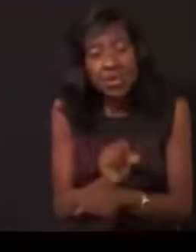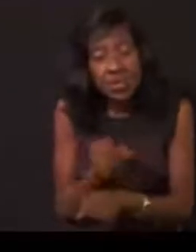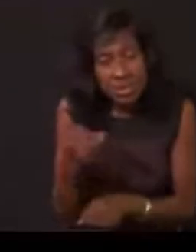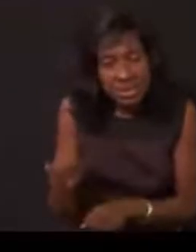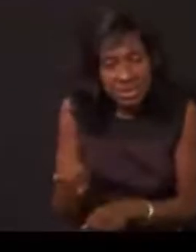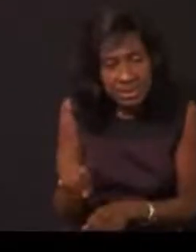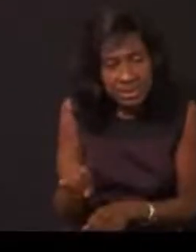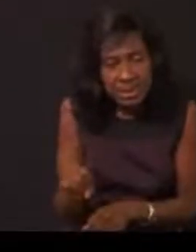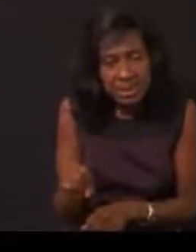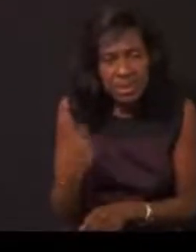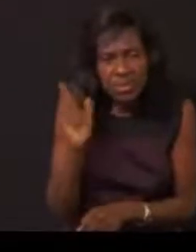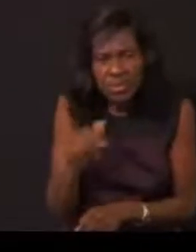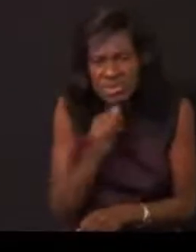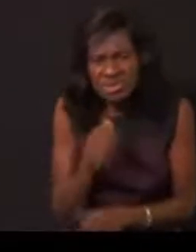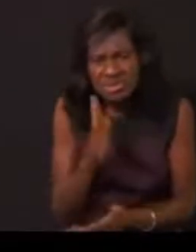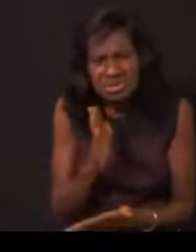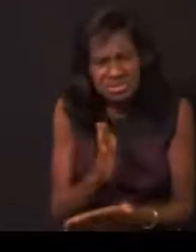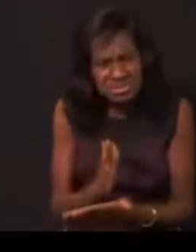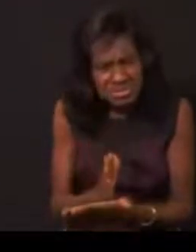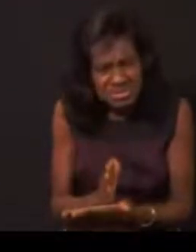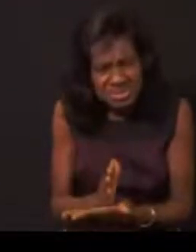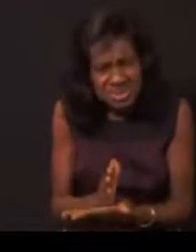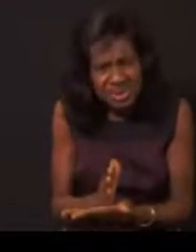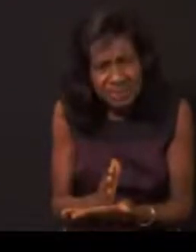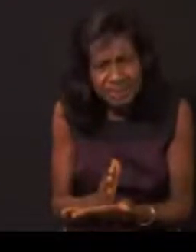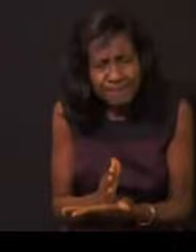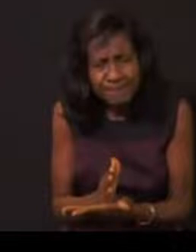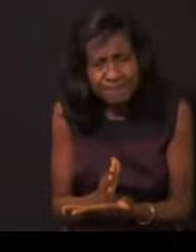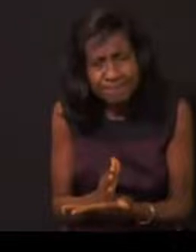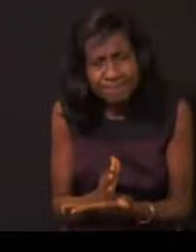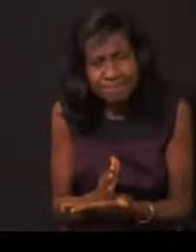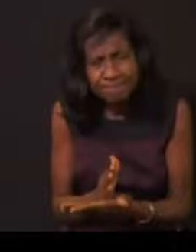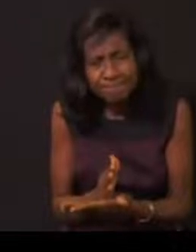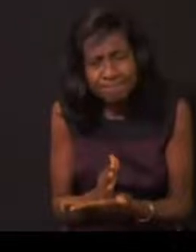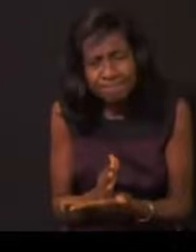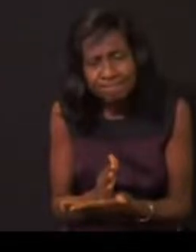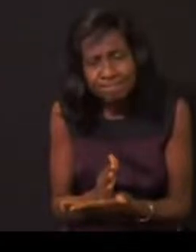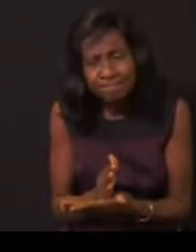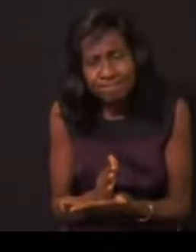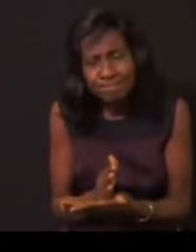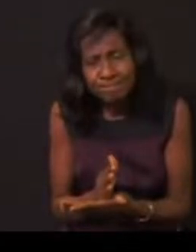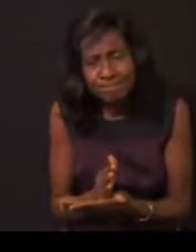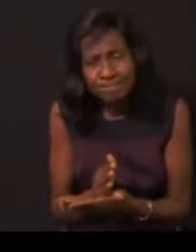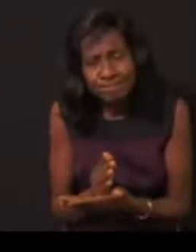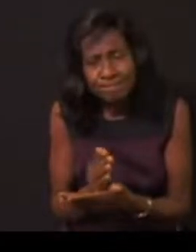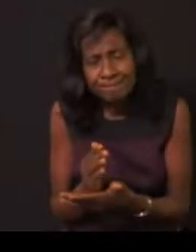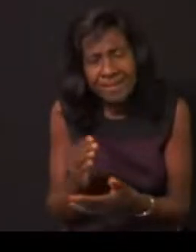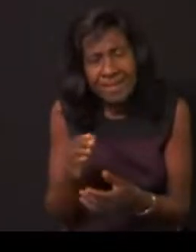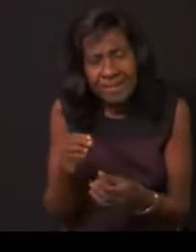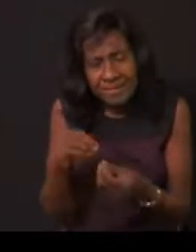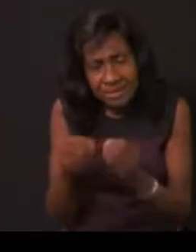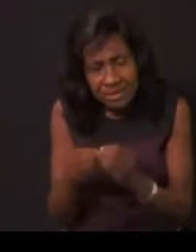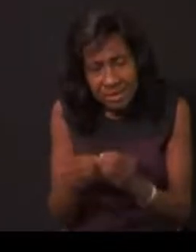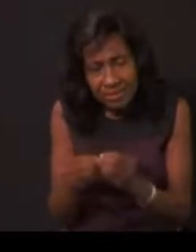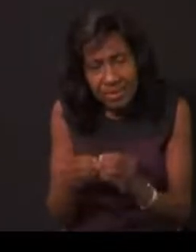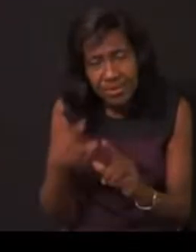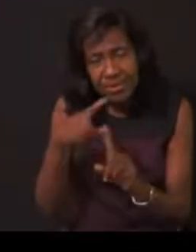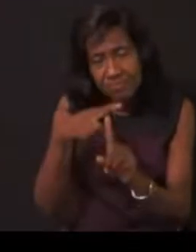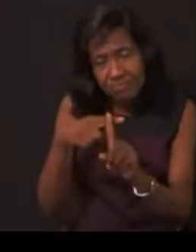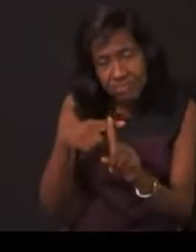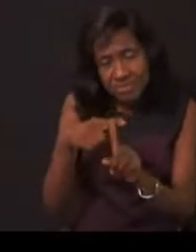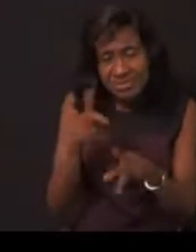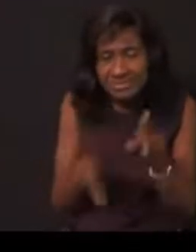eliminate the likelihood that as we move along, we are going to have more numbers of positives, more